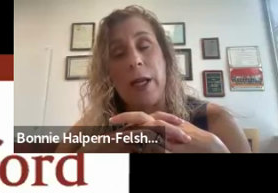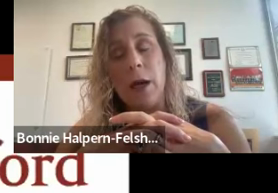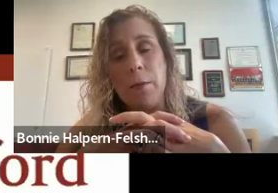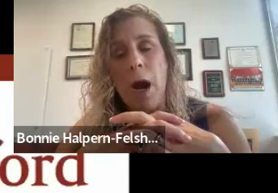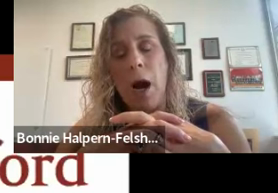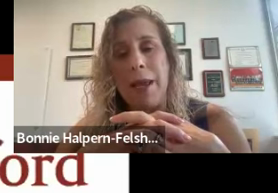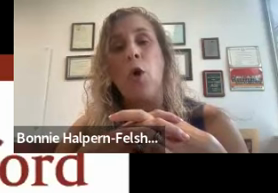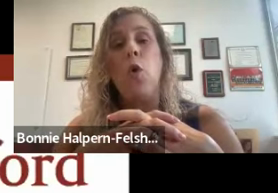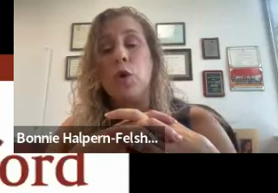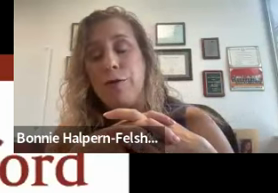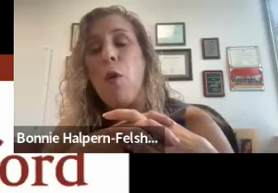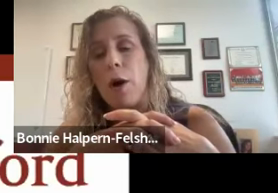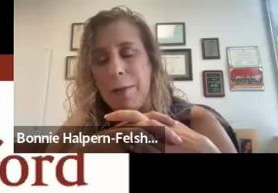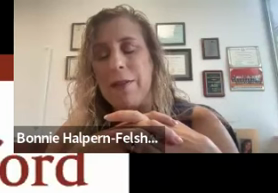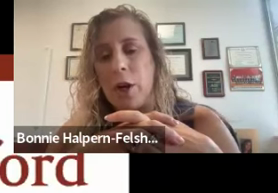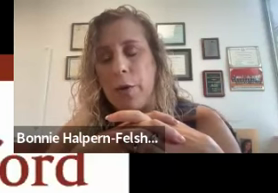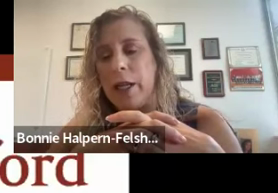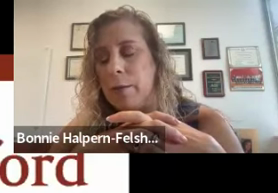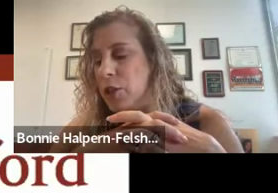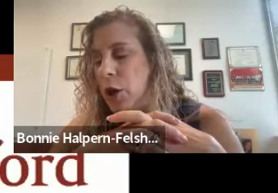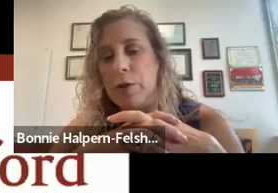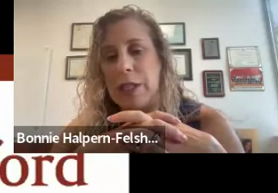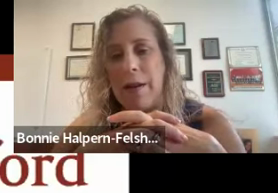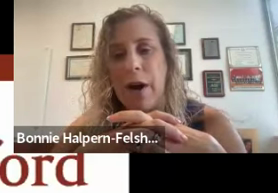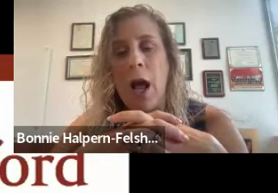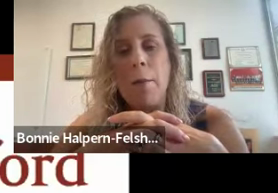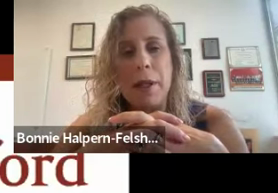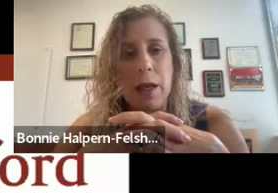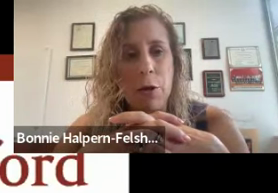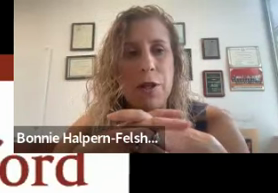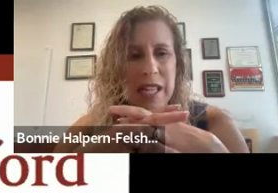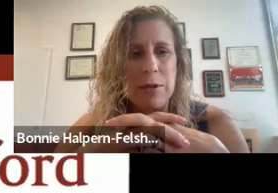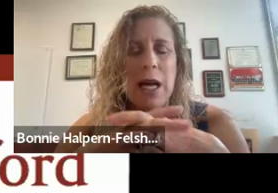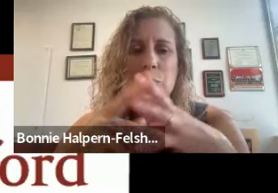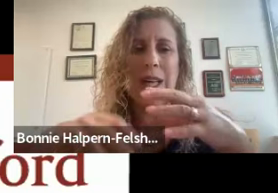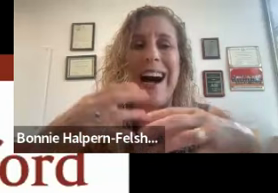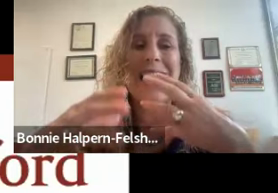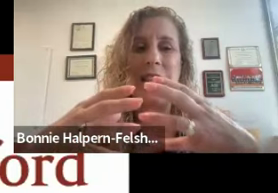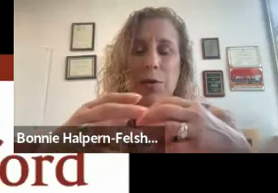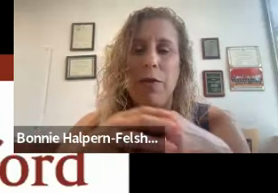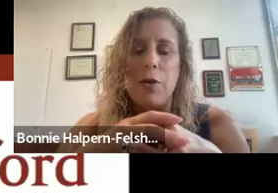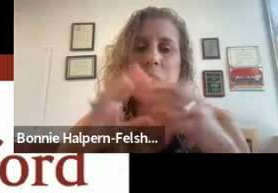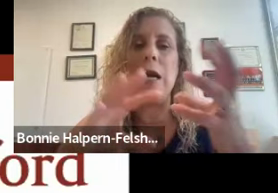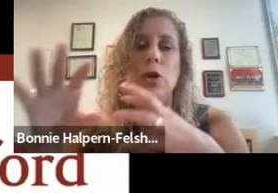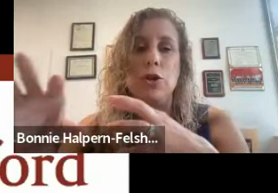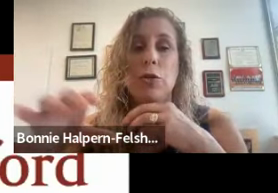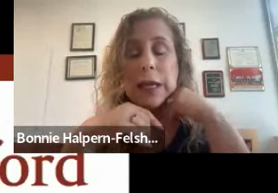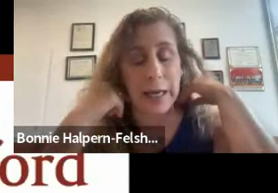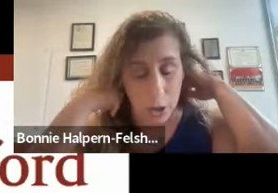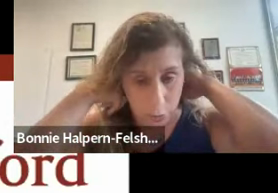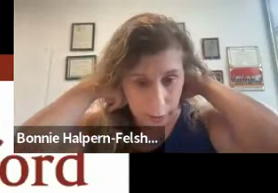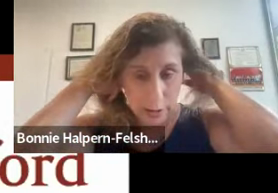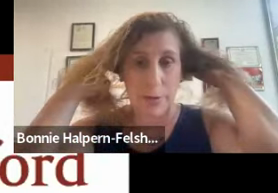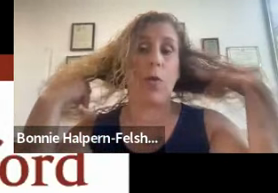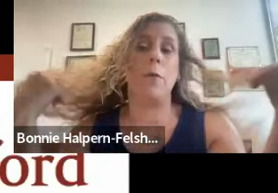the curriculum, in cooler form in the curriculum. As you know, we use Canva, but either the same slides or the concept of all the slides are certainly